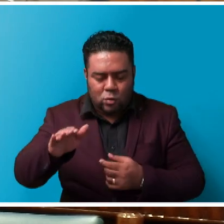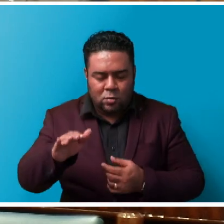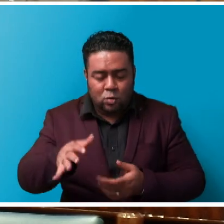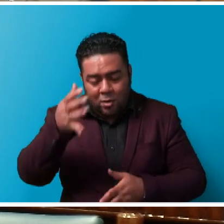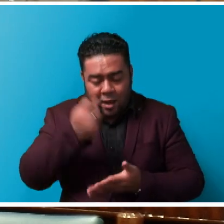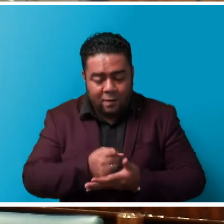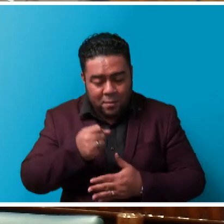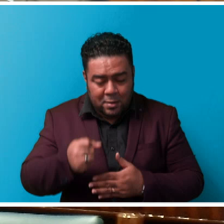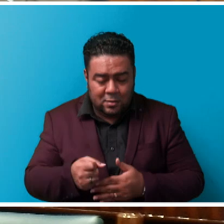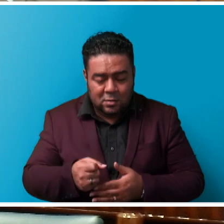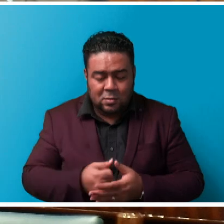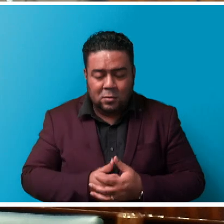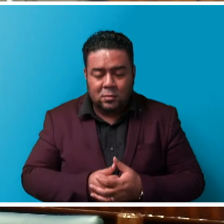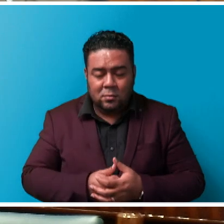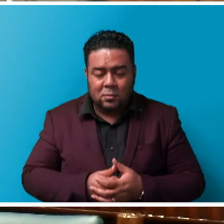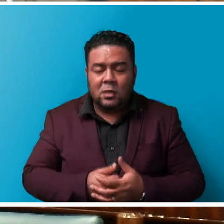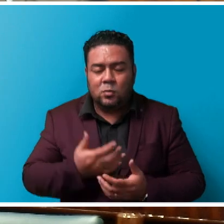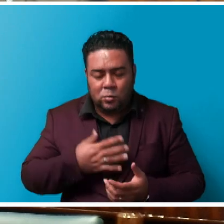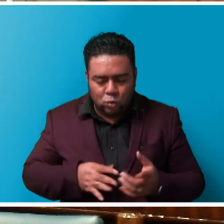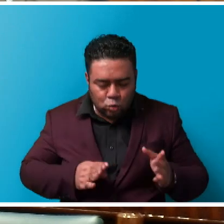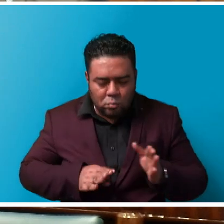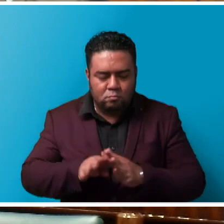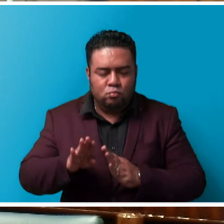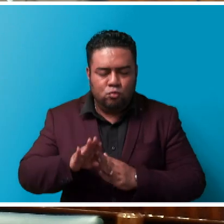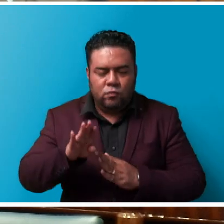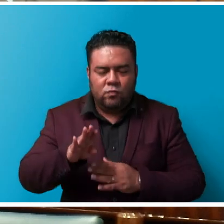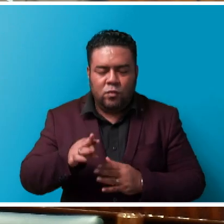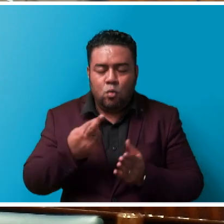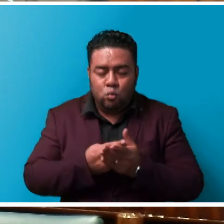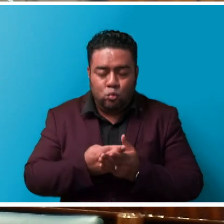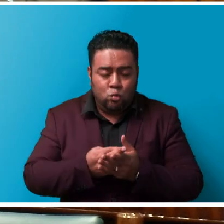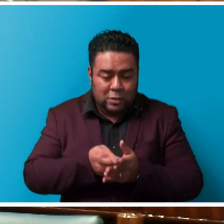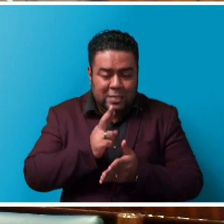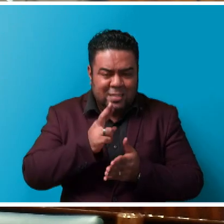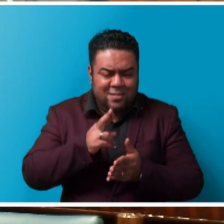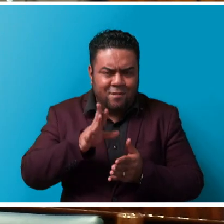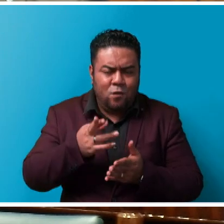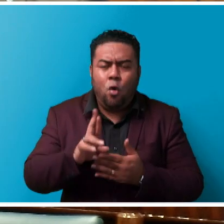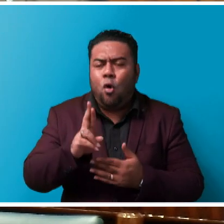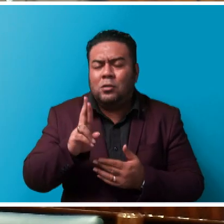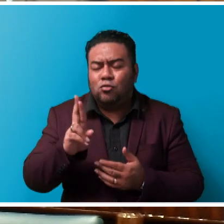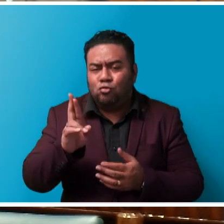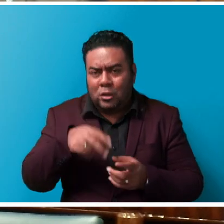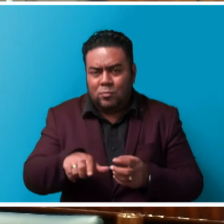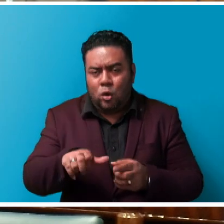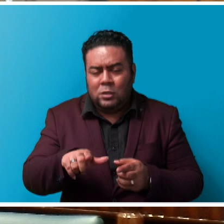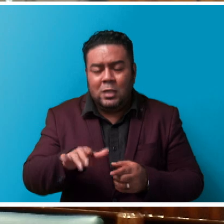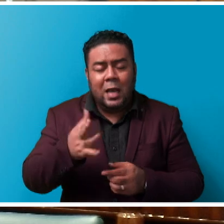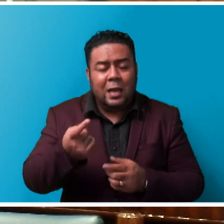committed to improving resilience transport and infrastructure landscape, providing safety to the